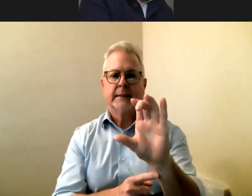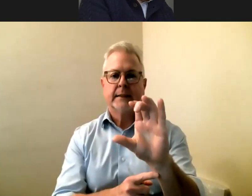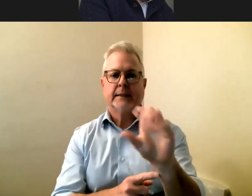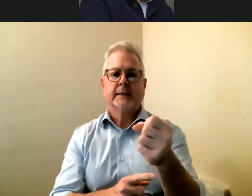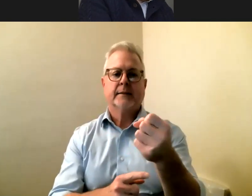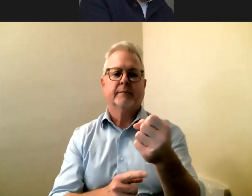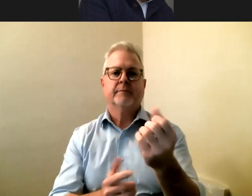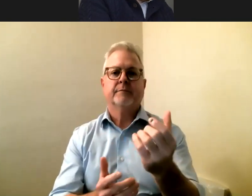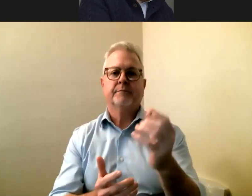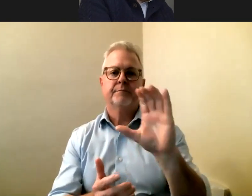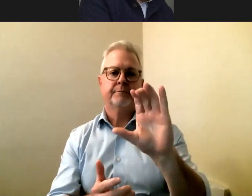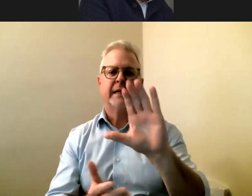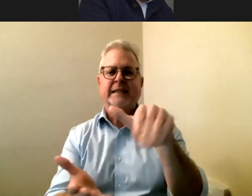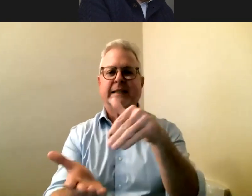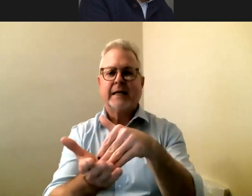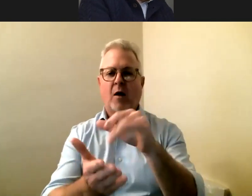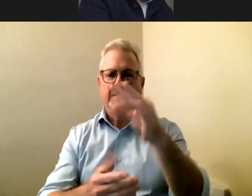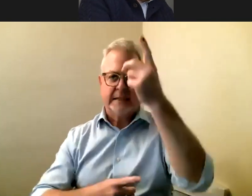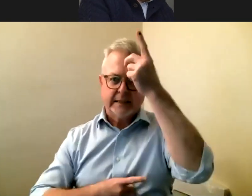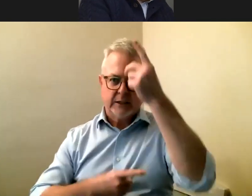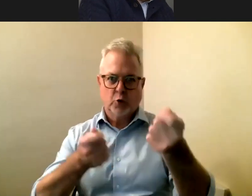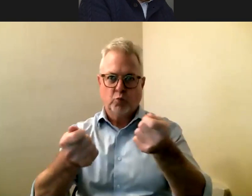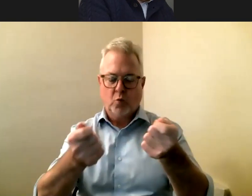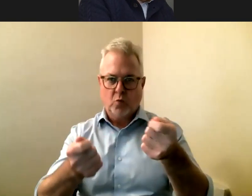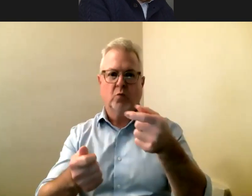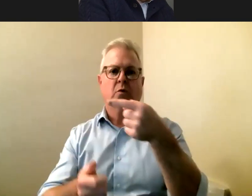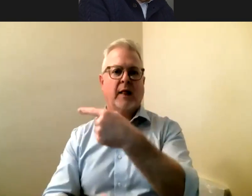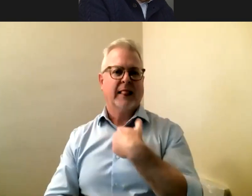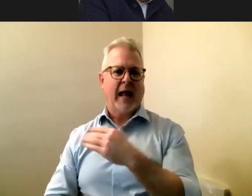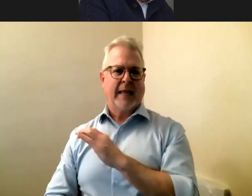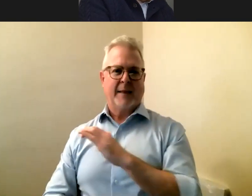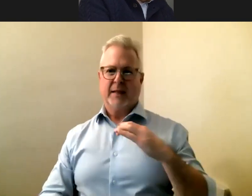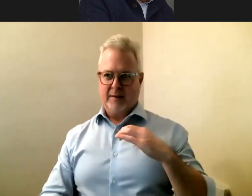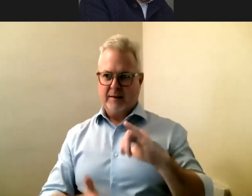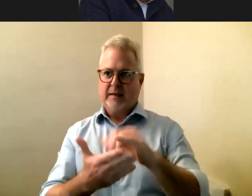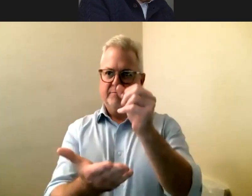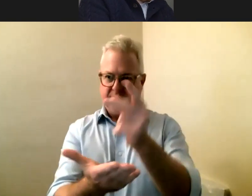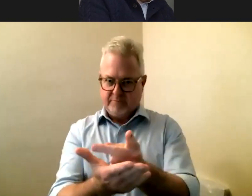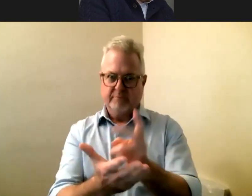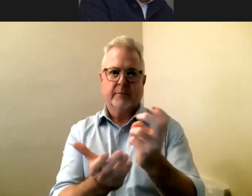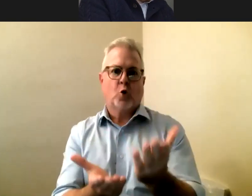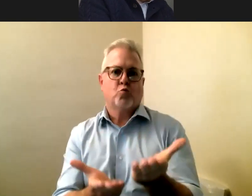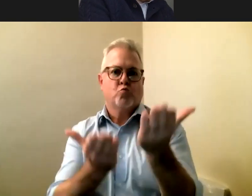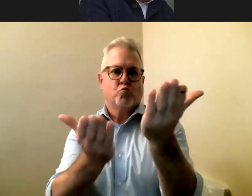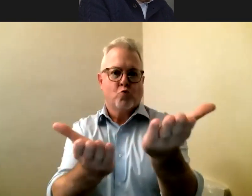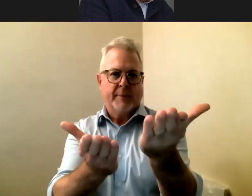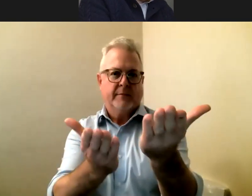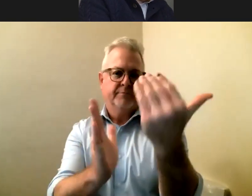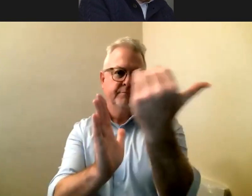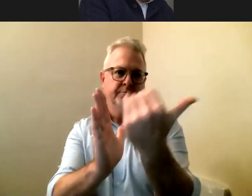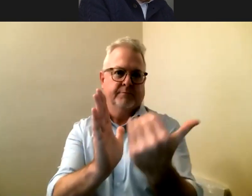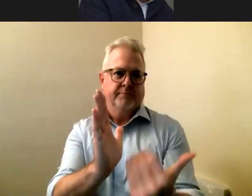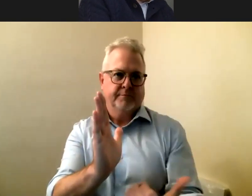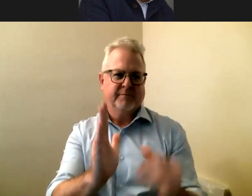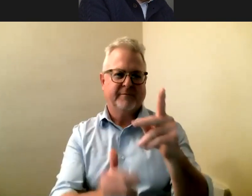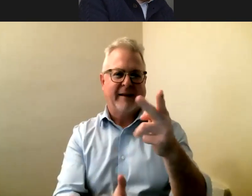I read the CDC, that's the Center of Disease Control, their committee guidelines